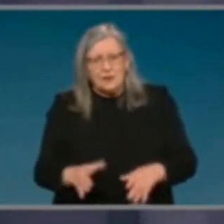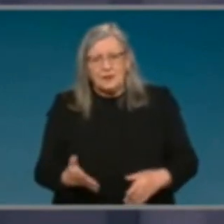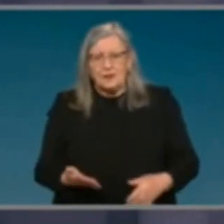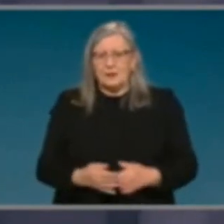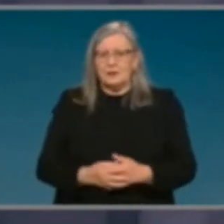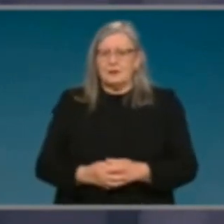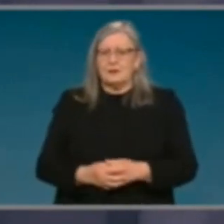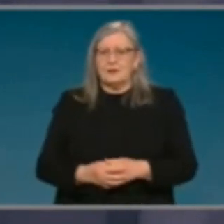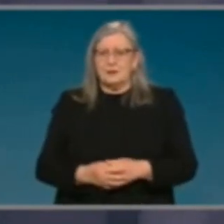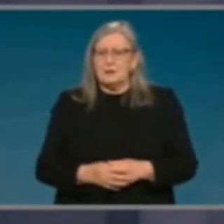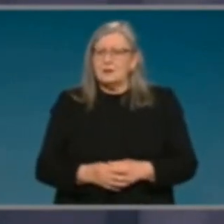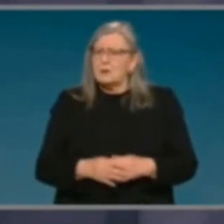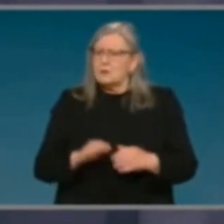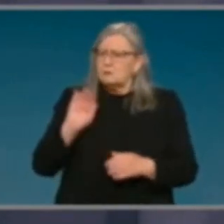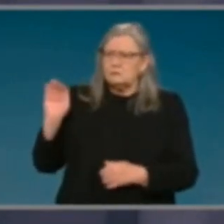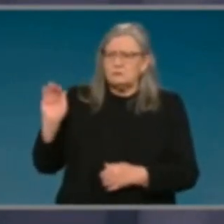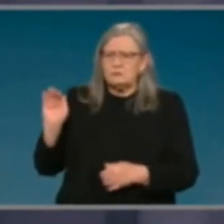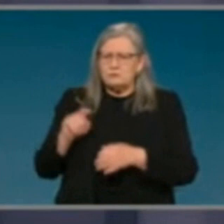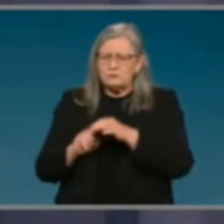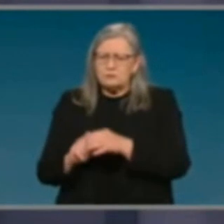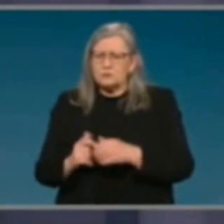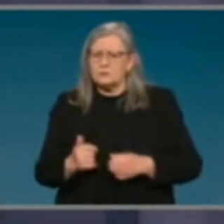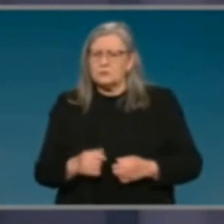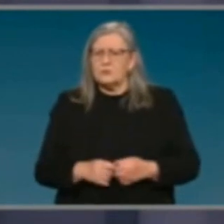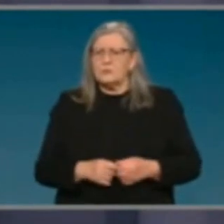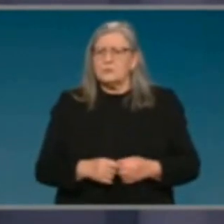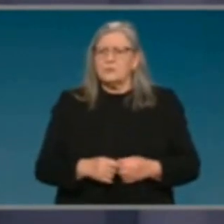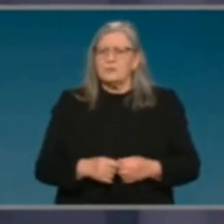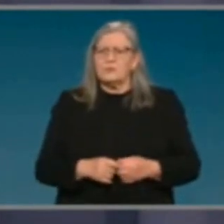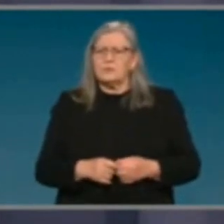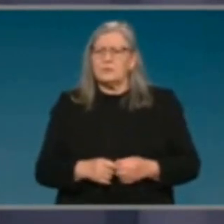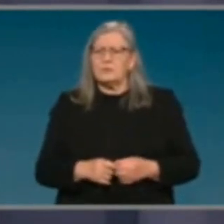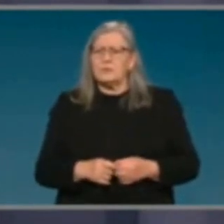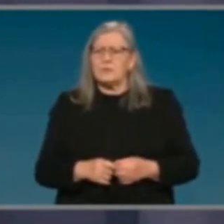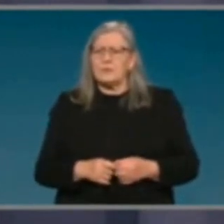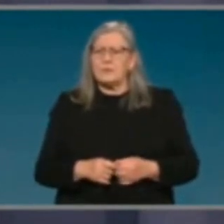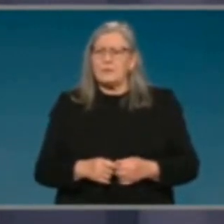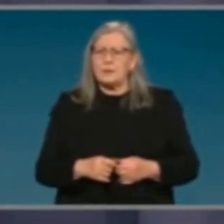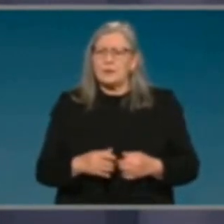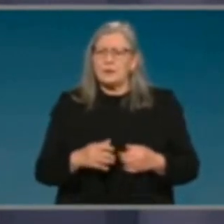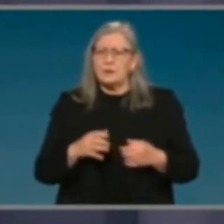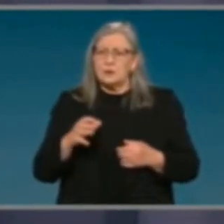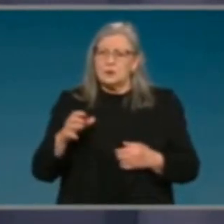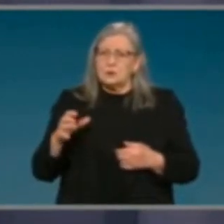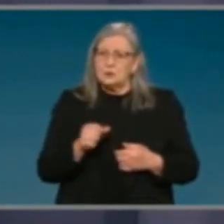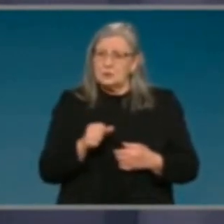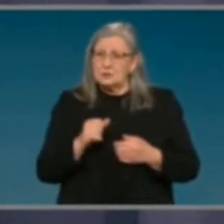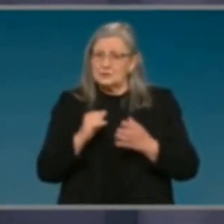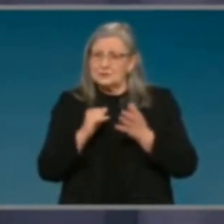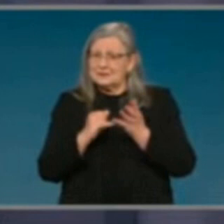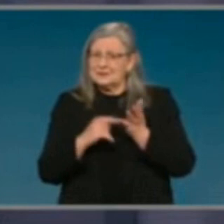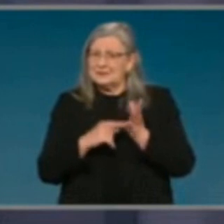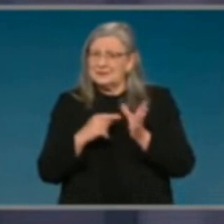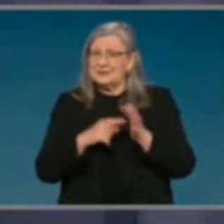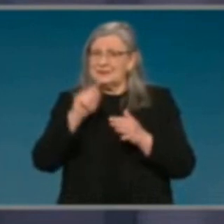medical justification at the moment for states to be considering border closures between themselves, and would you be advising them